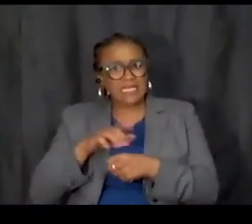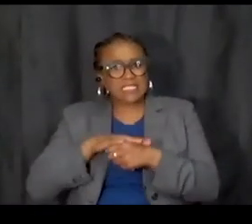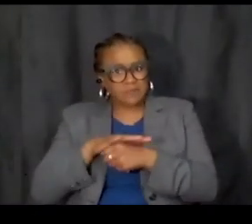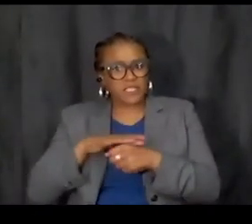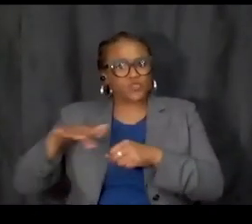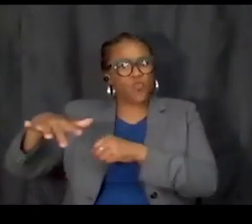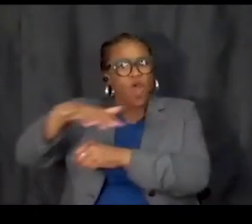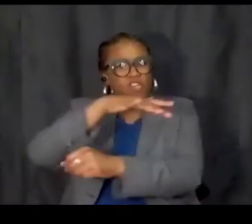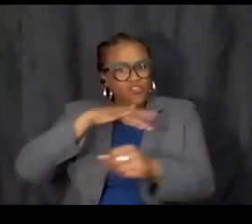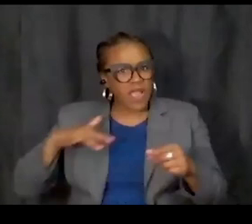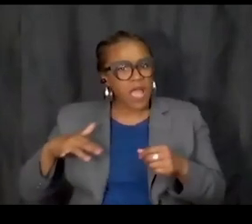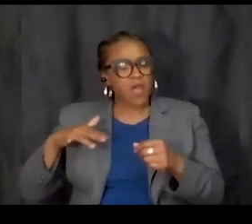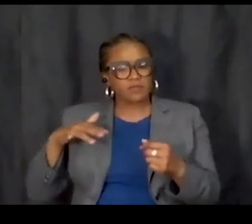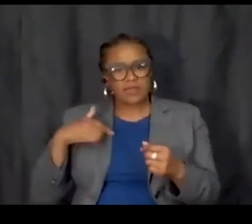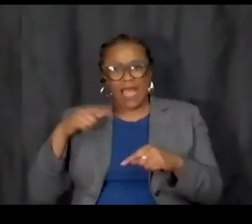constrained in an apartment.